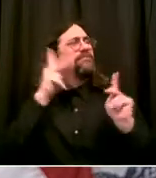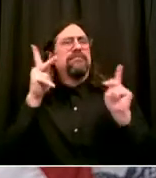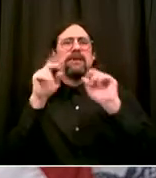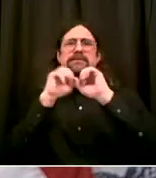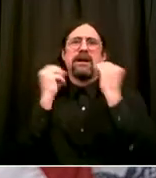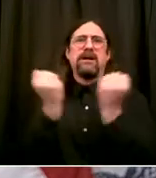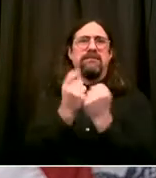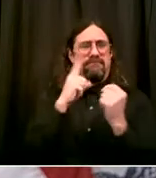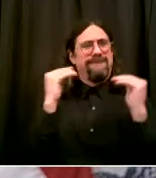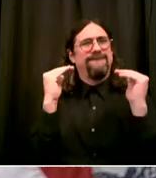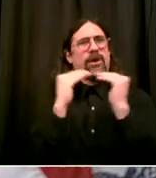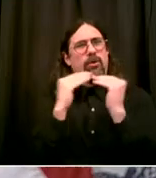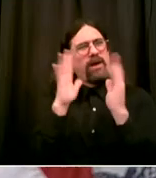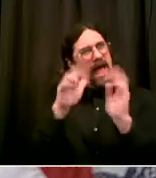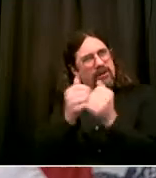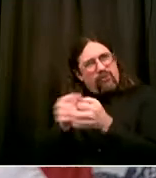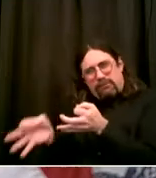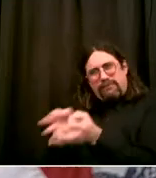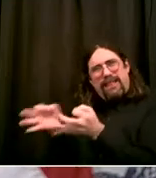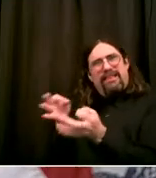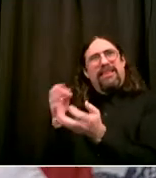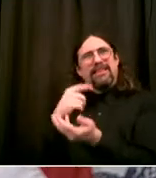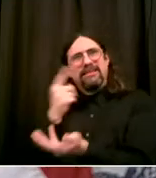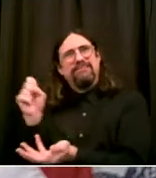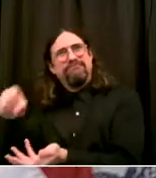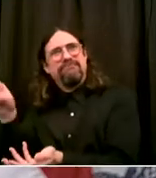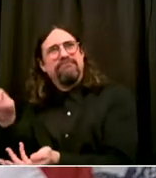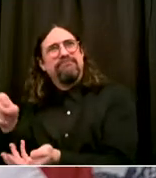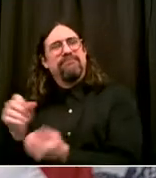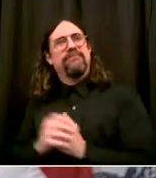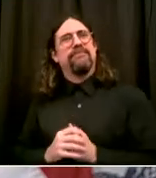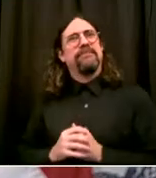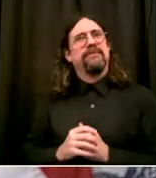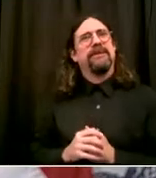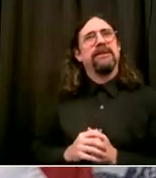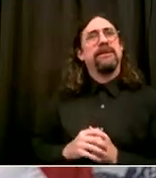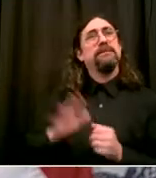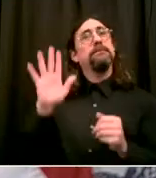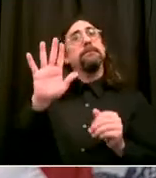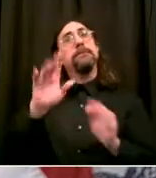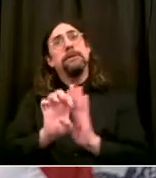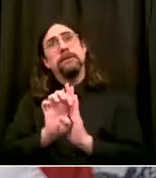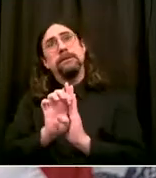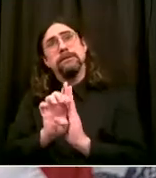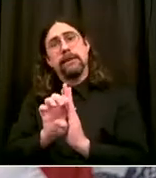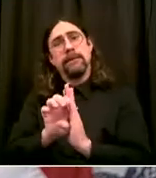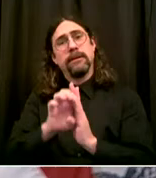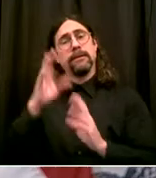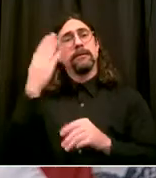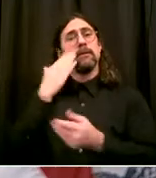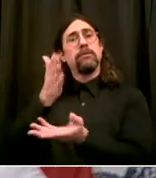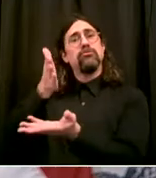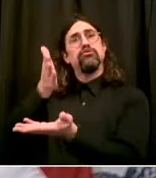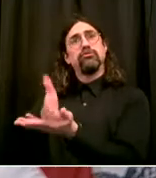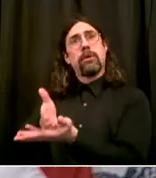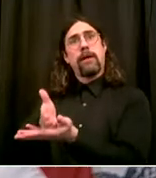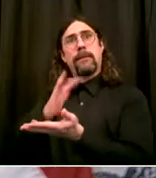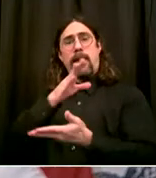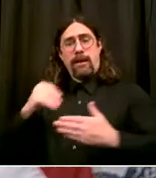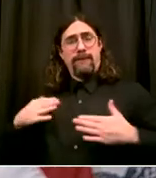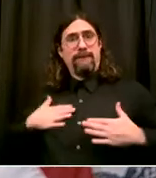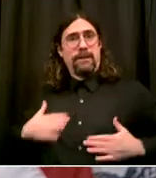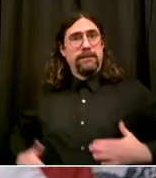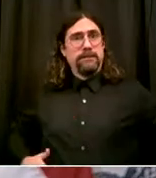was denigrating to young people of color, certainly young women as well, but particularly young men of color. It was denigrating. It was taking